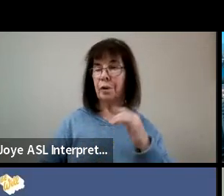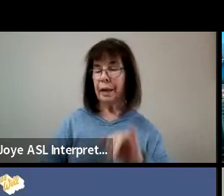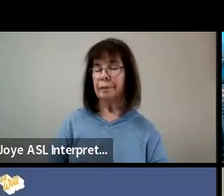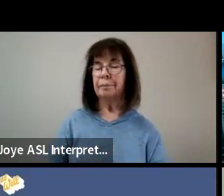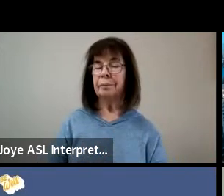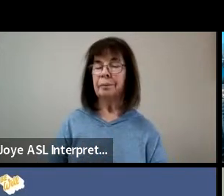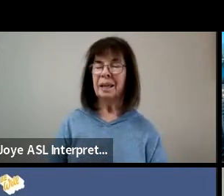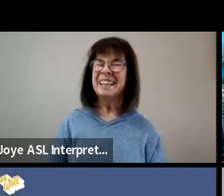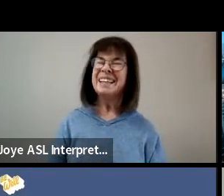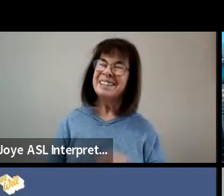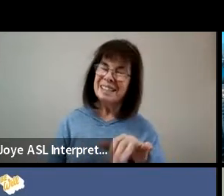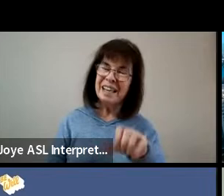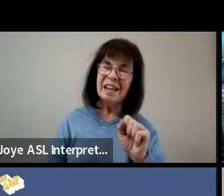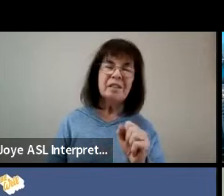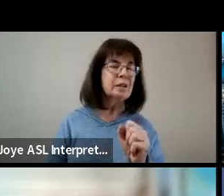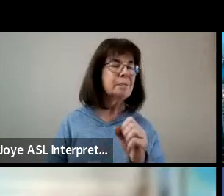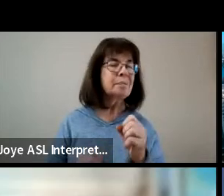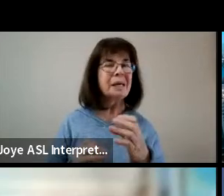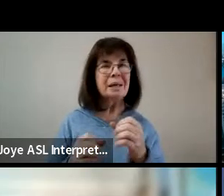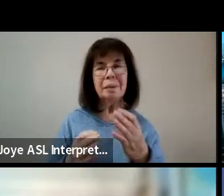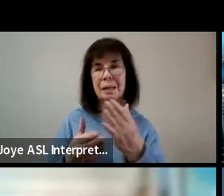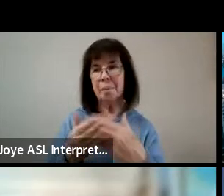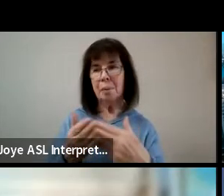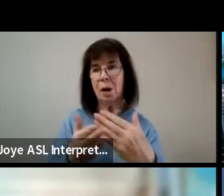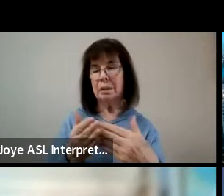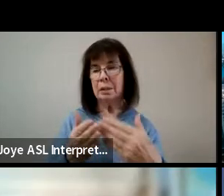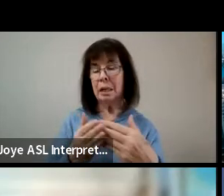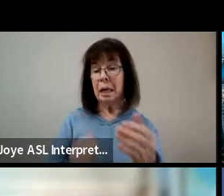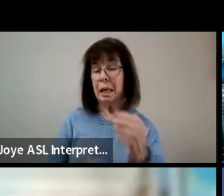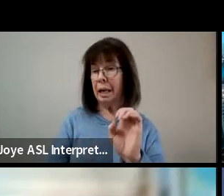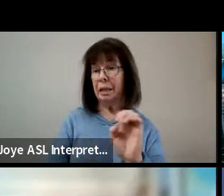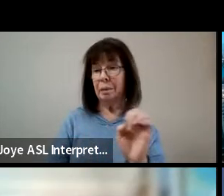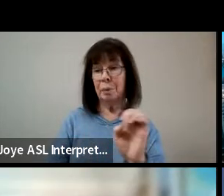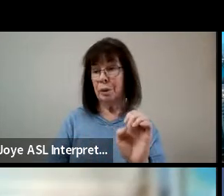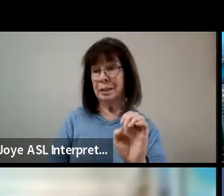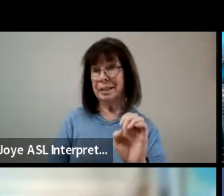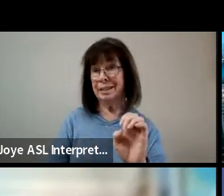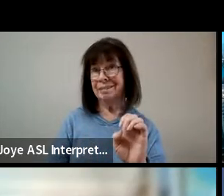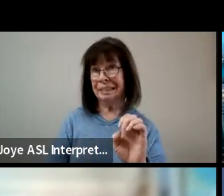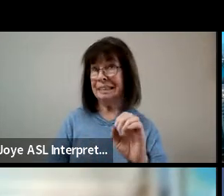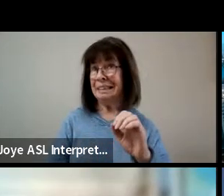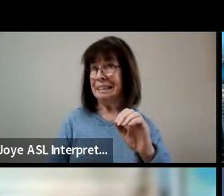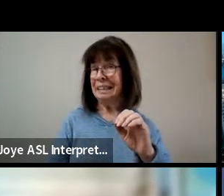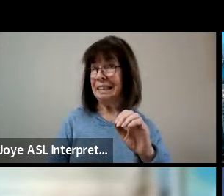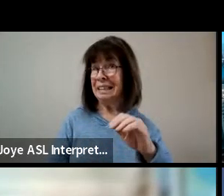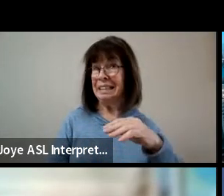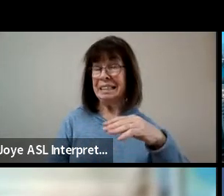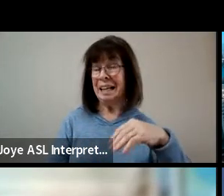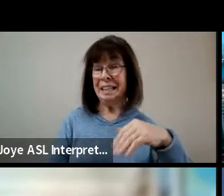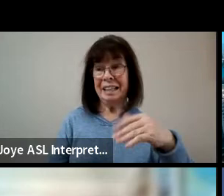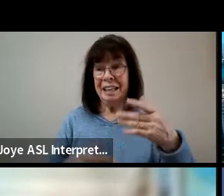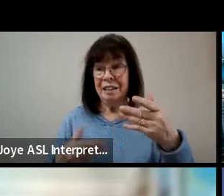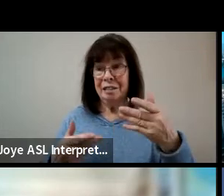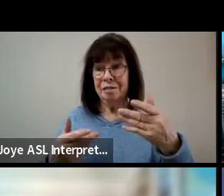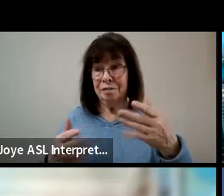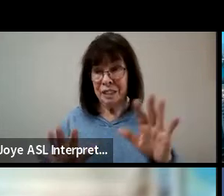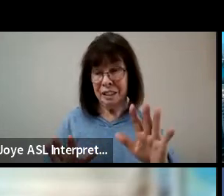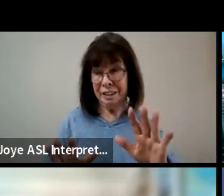just a lot of pieces to it, and we have, and the emergency hasn't even officially been declared over yet. So the